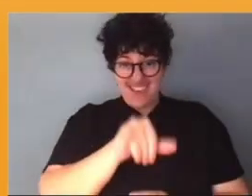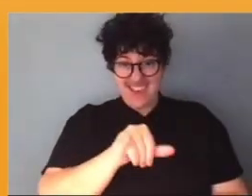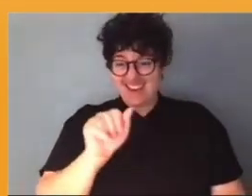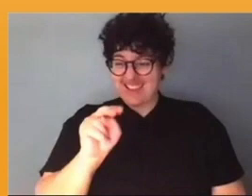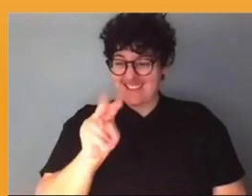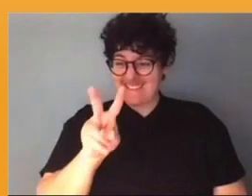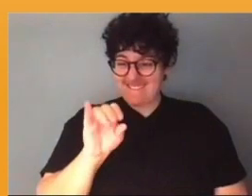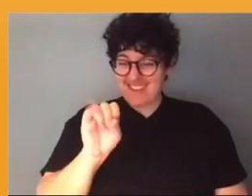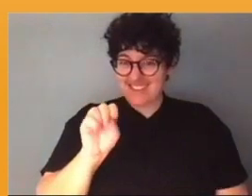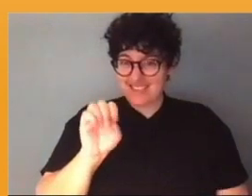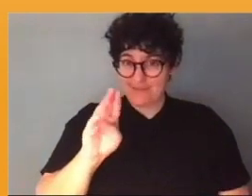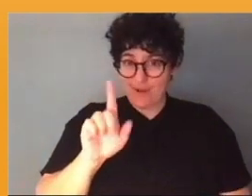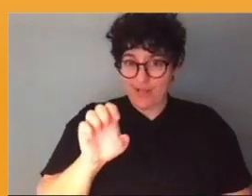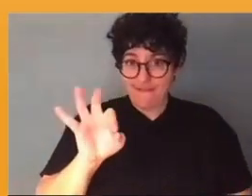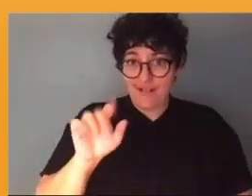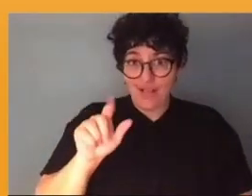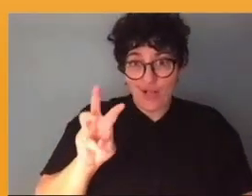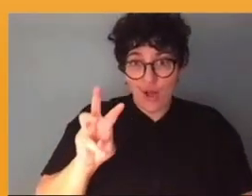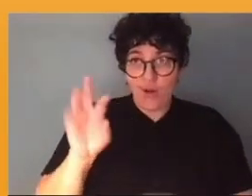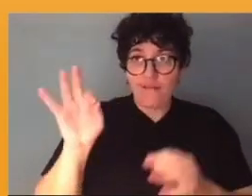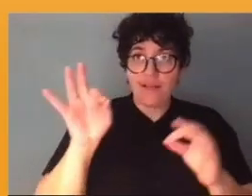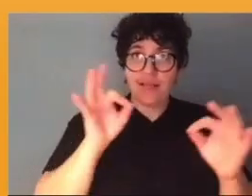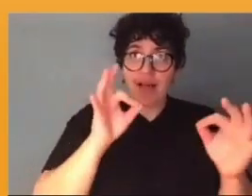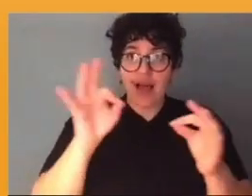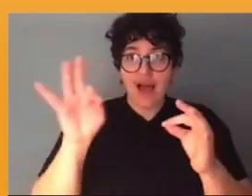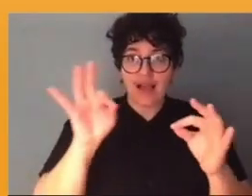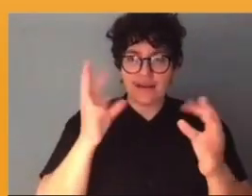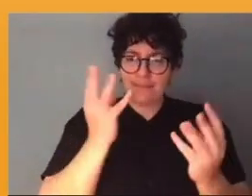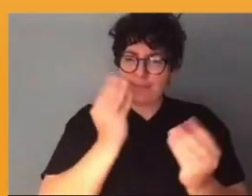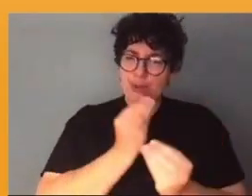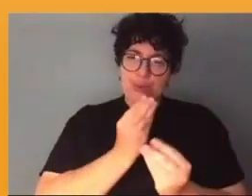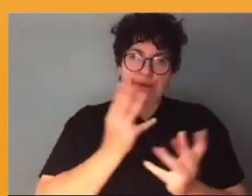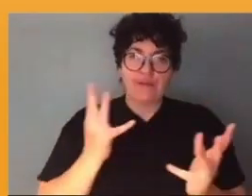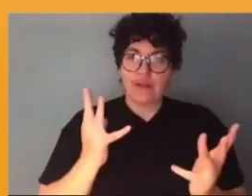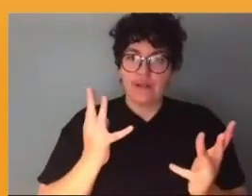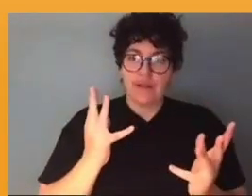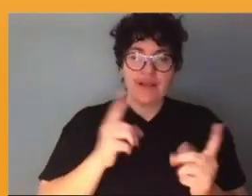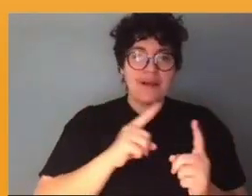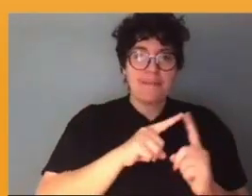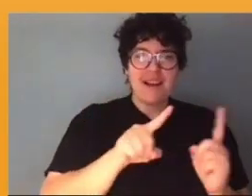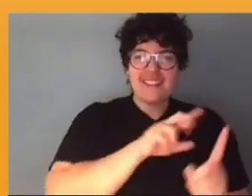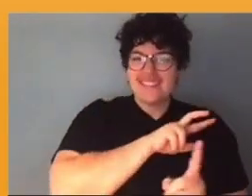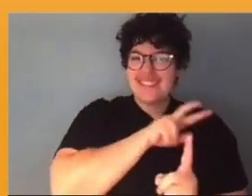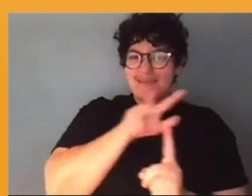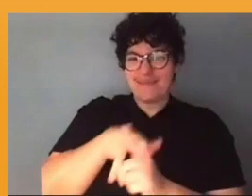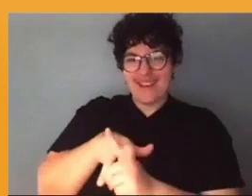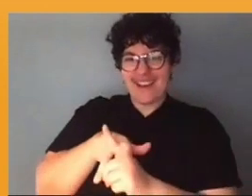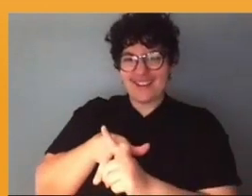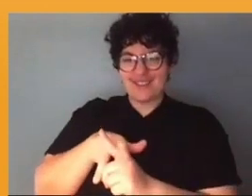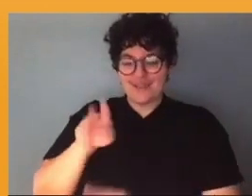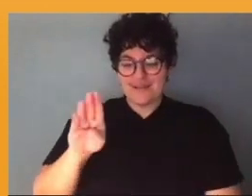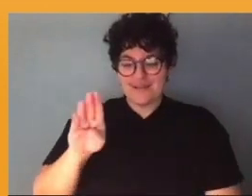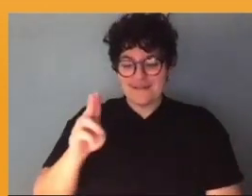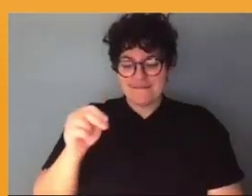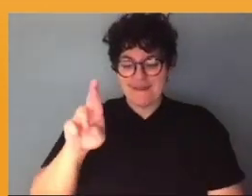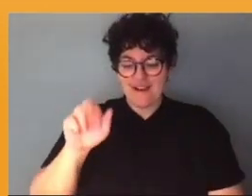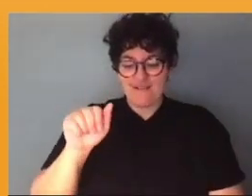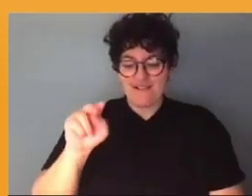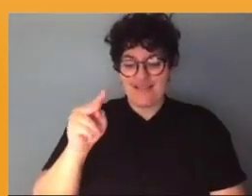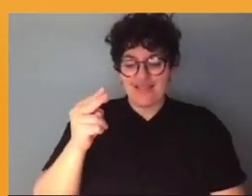beautiful, I don't think it is so applicable to Bharatanatyam and Kuchipudi,